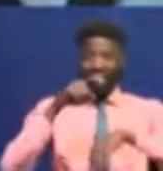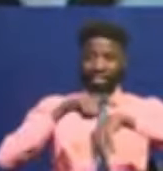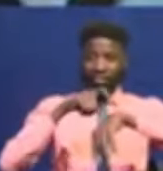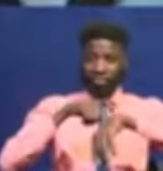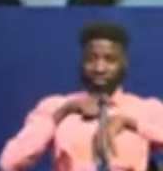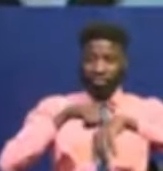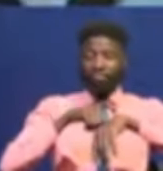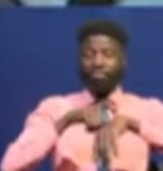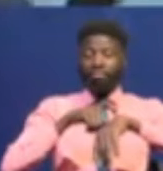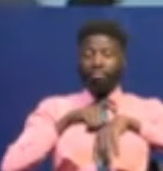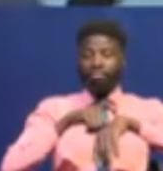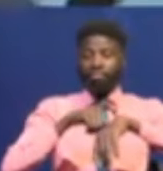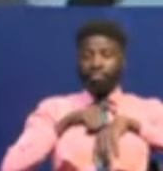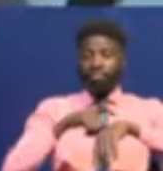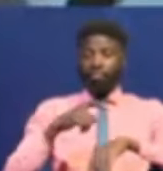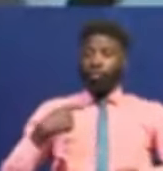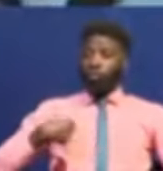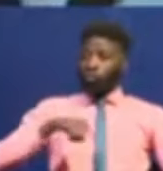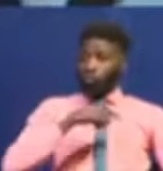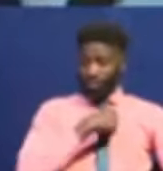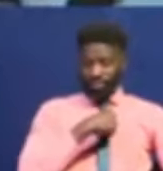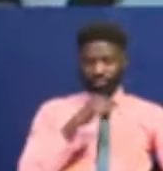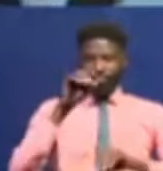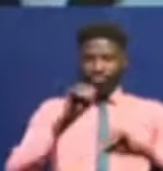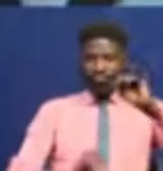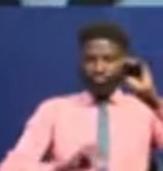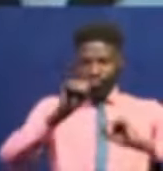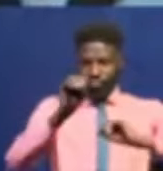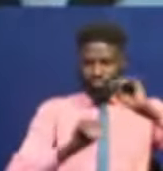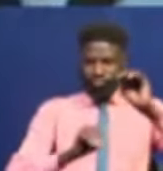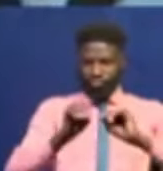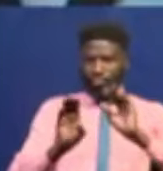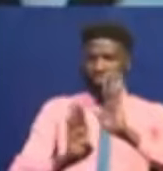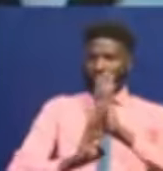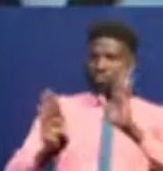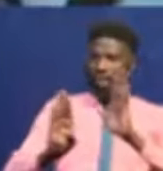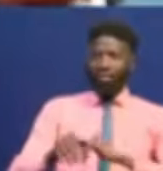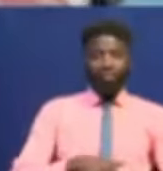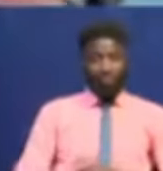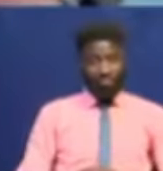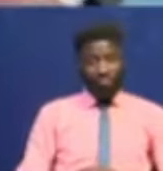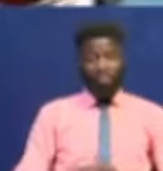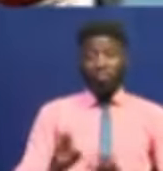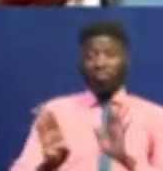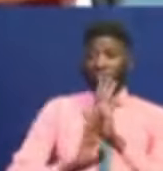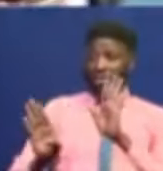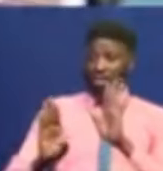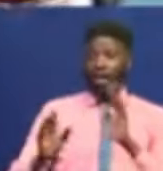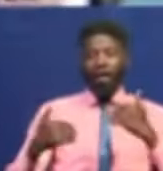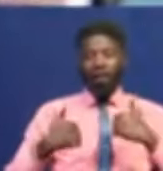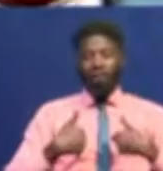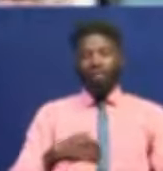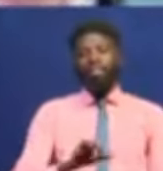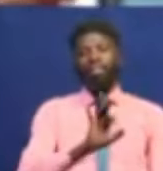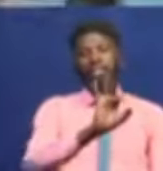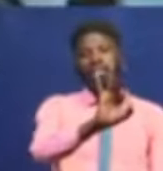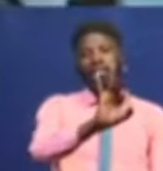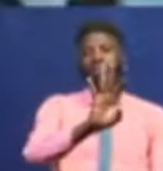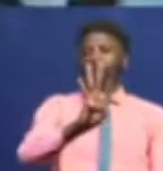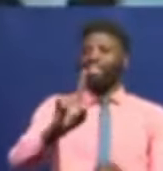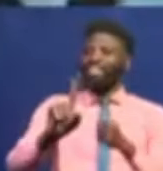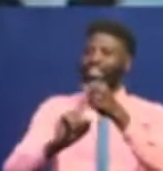bill, when we formulated the bill, it had 346